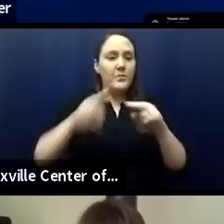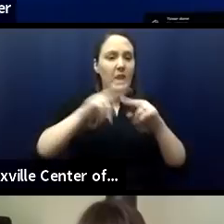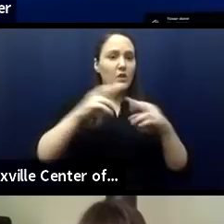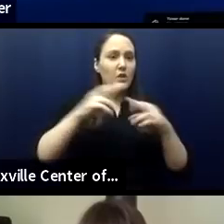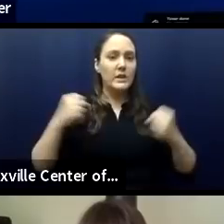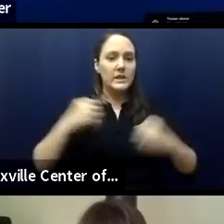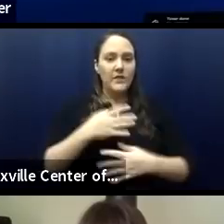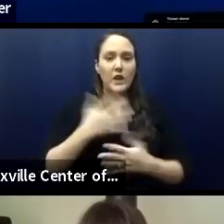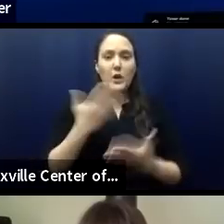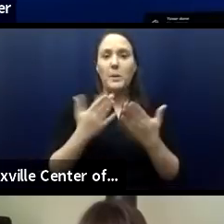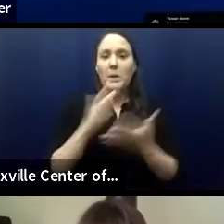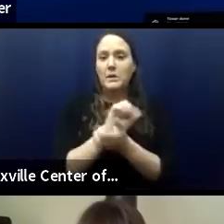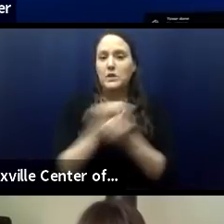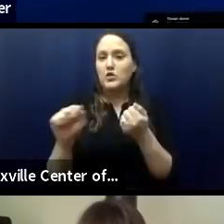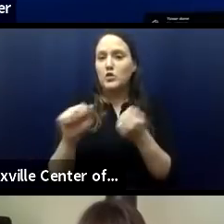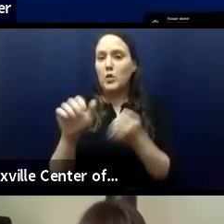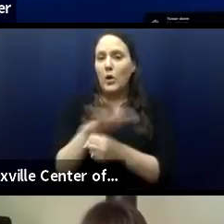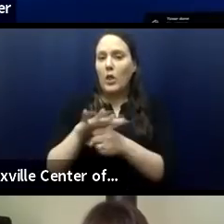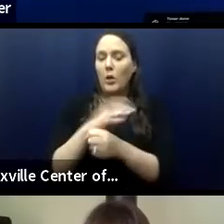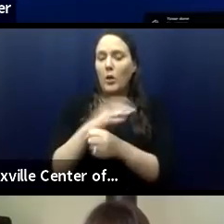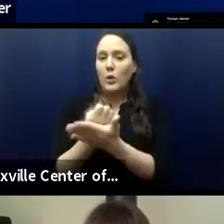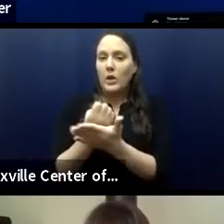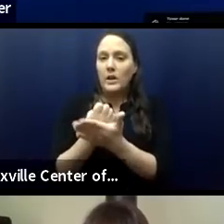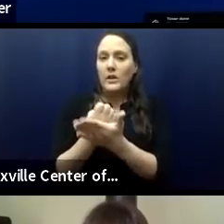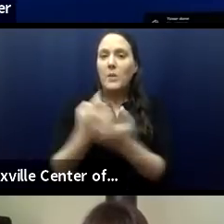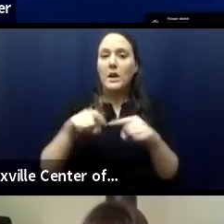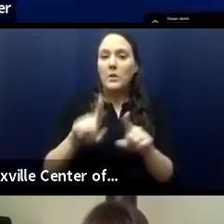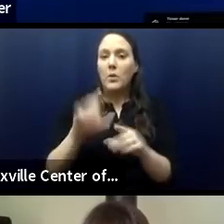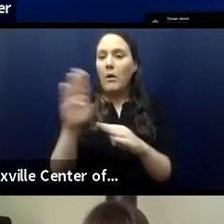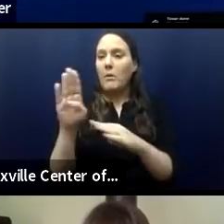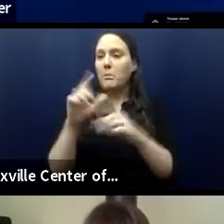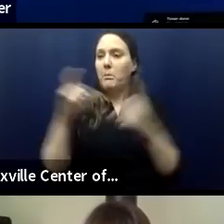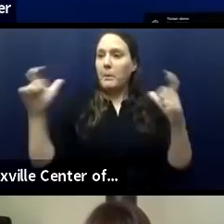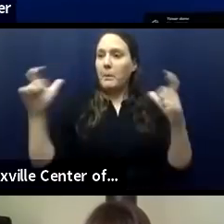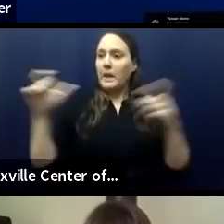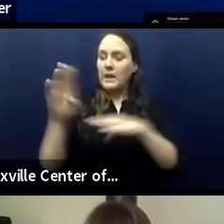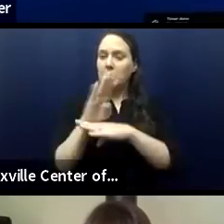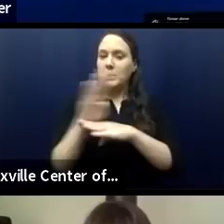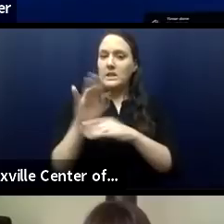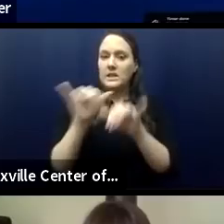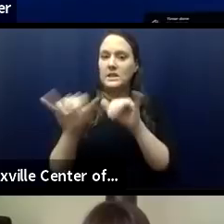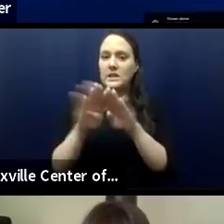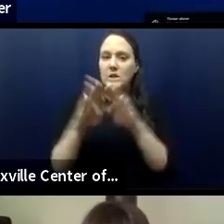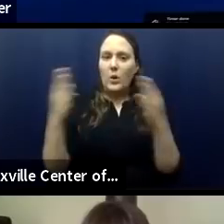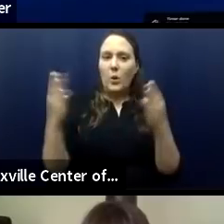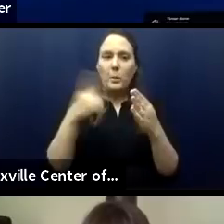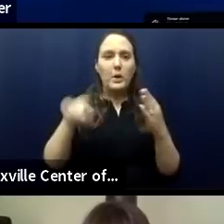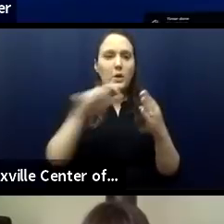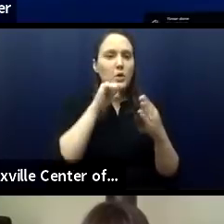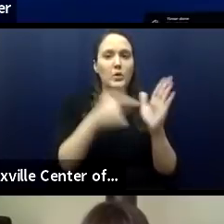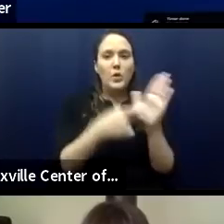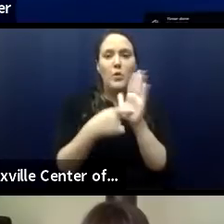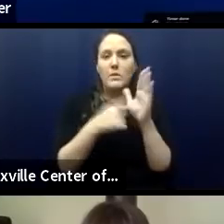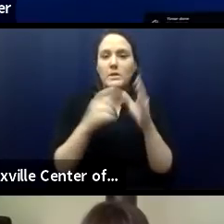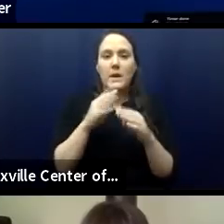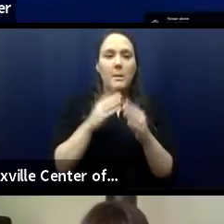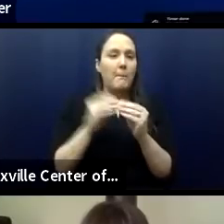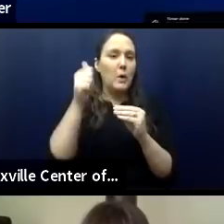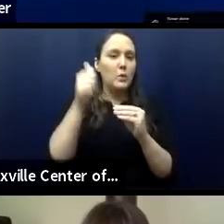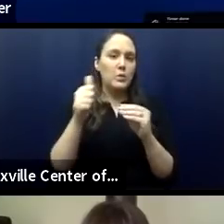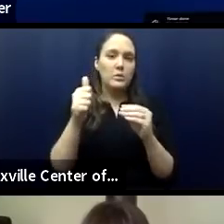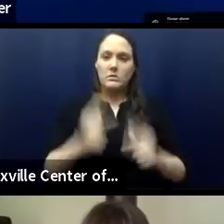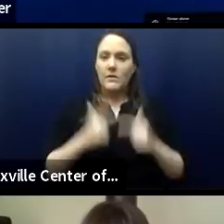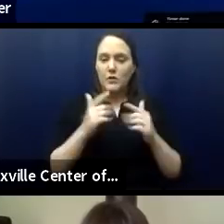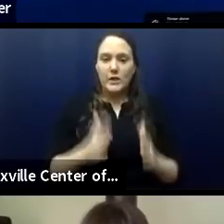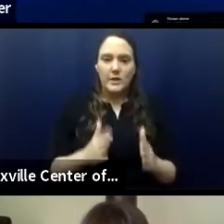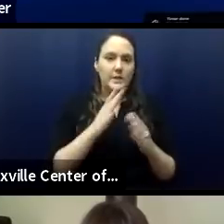local economy while allowing corporations to remain open. You do not represent the majority of the citizens in Knox County and do not